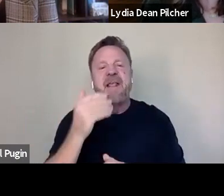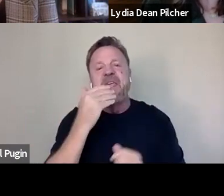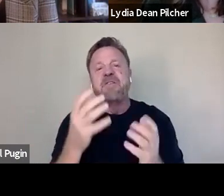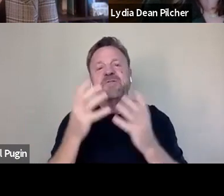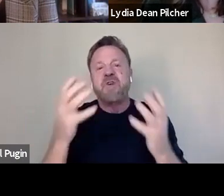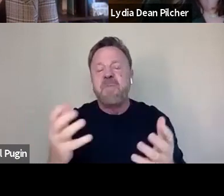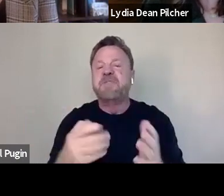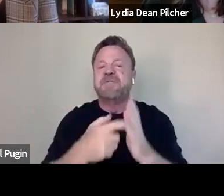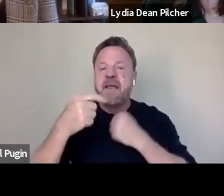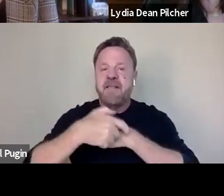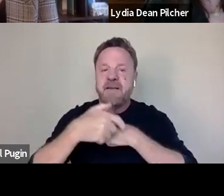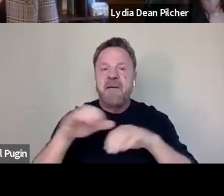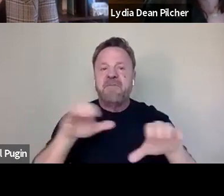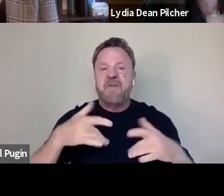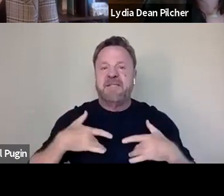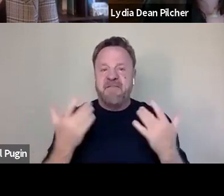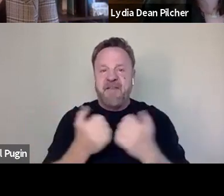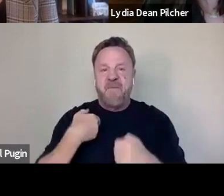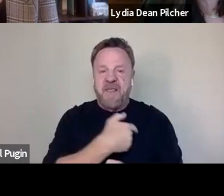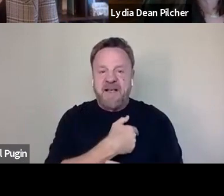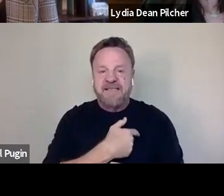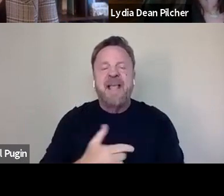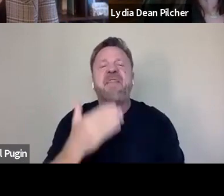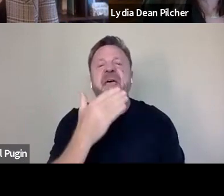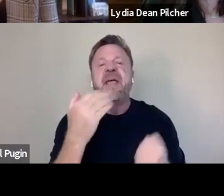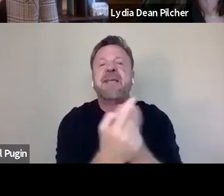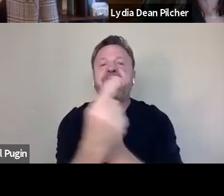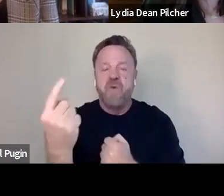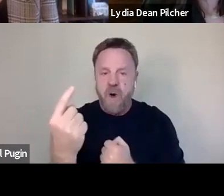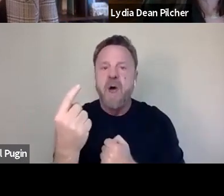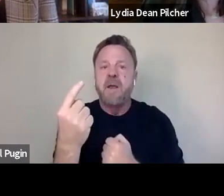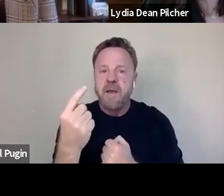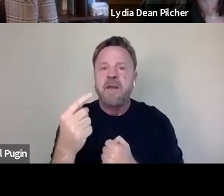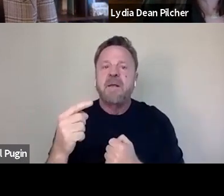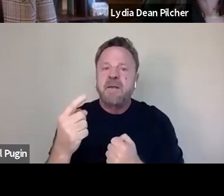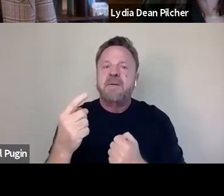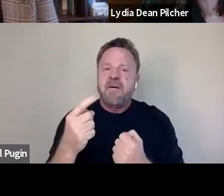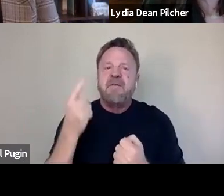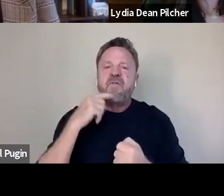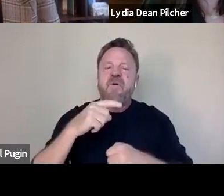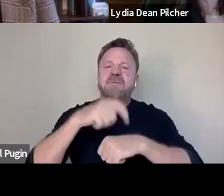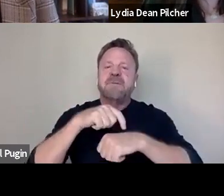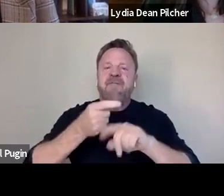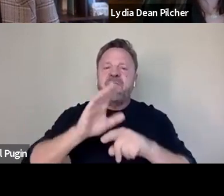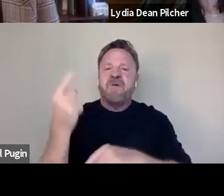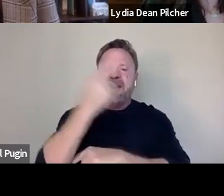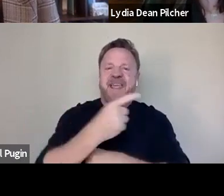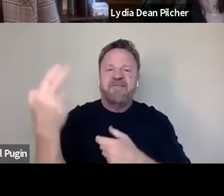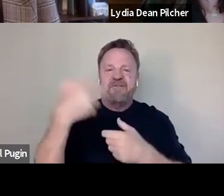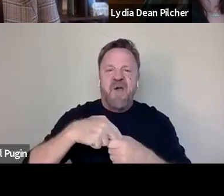for taking the time to do this event with us. And thanks everybody who took time out of your day to join us.